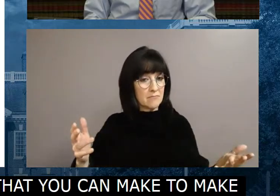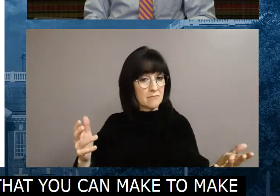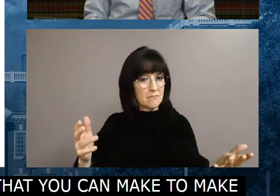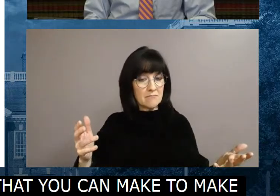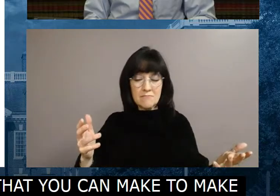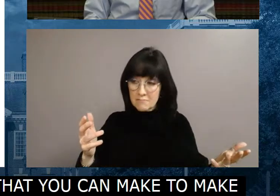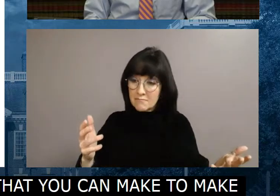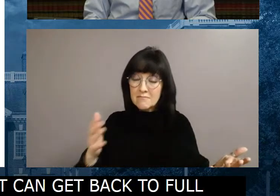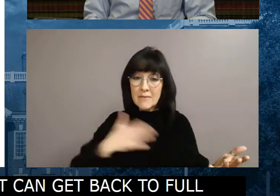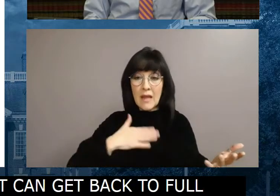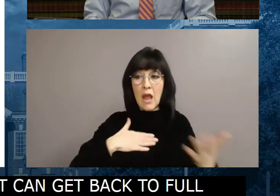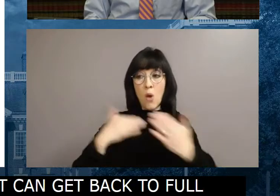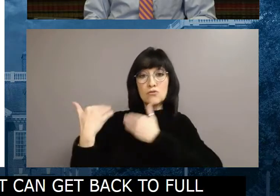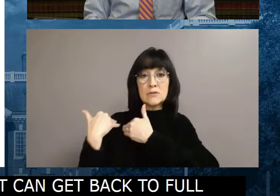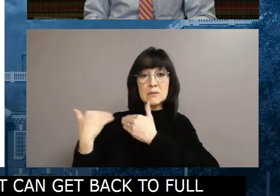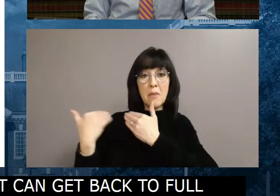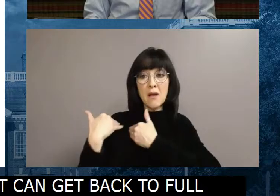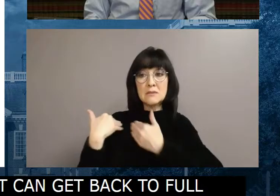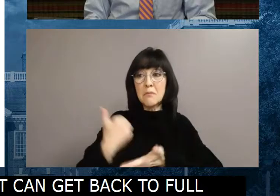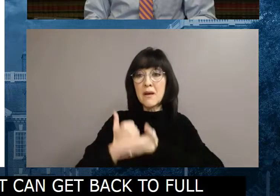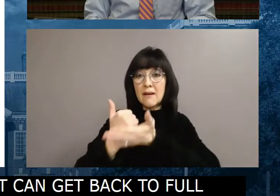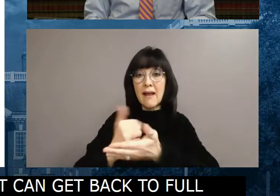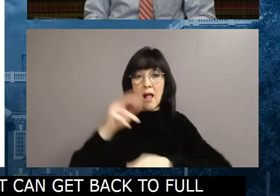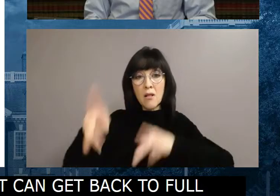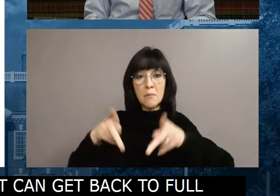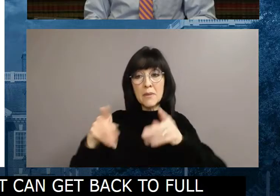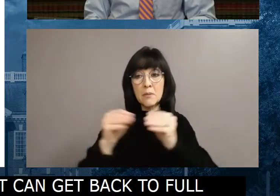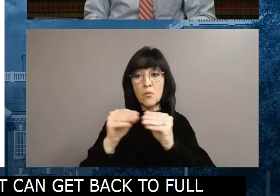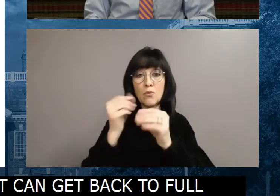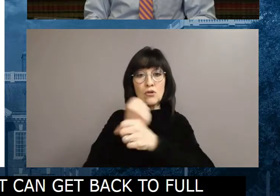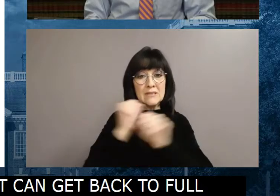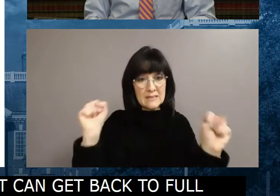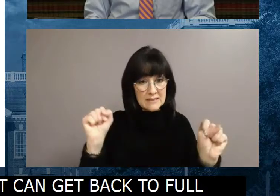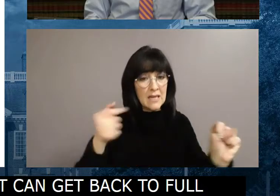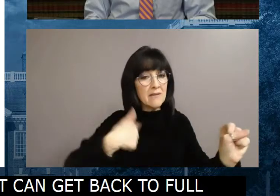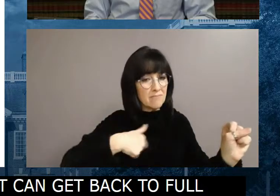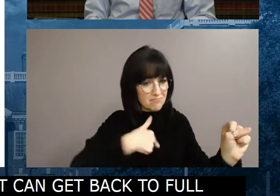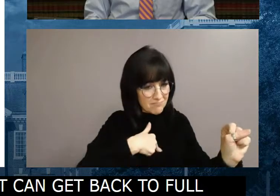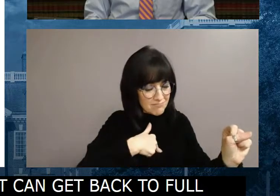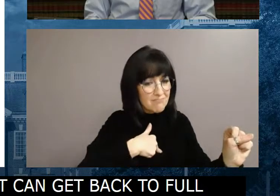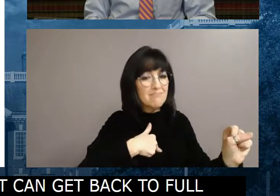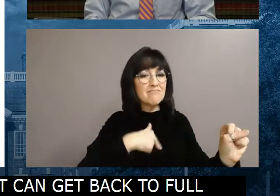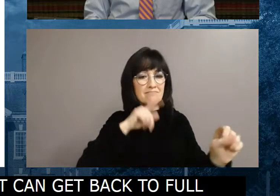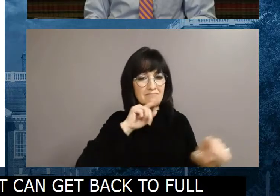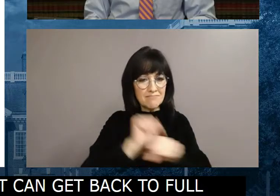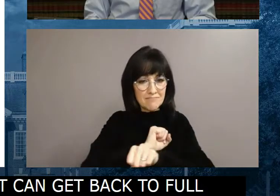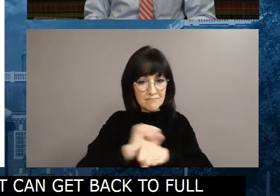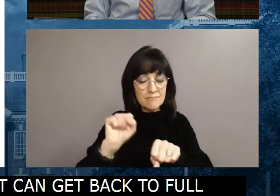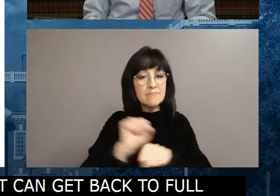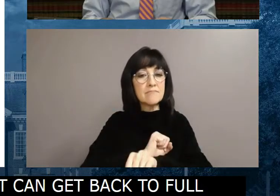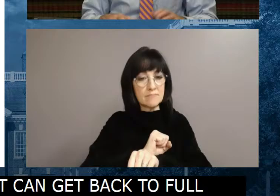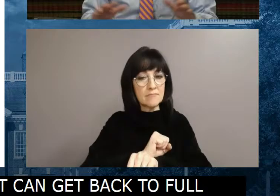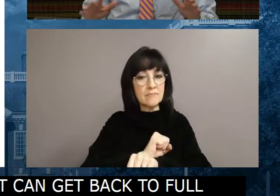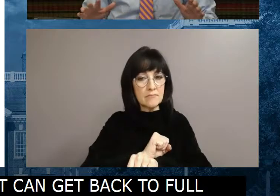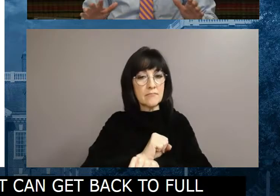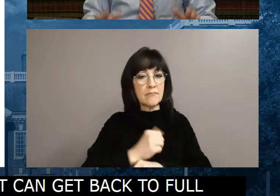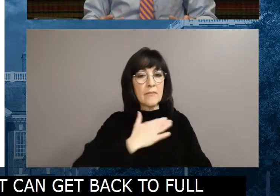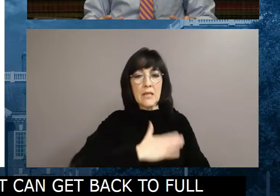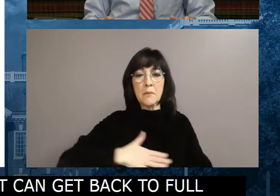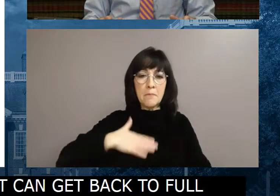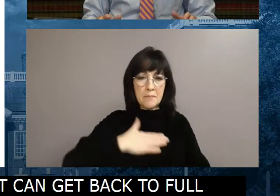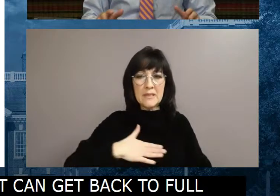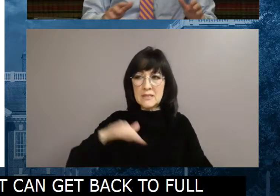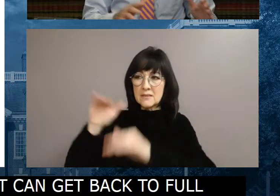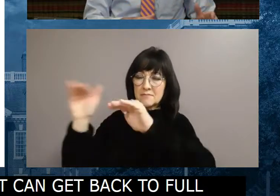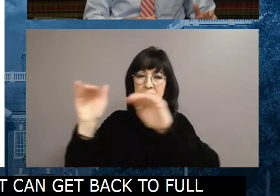to do. We just need to continue to get people vaccinated. So take that appointment when it's available. Register. It's so much easier for